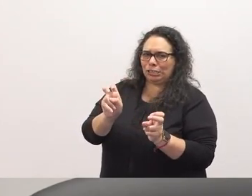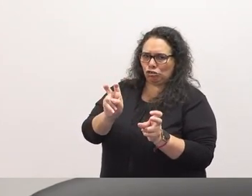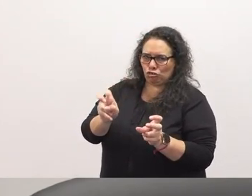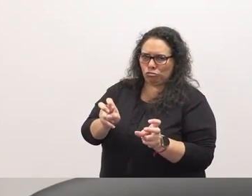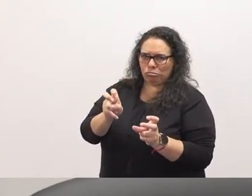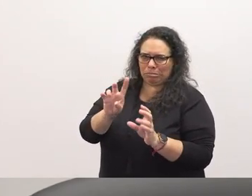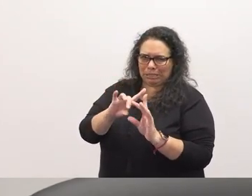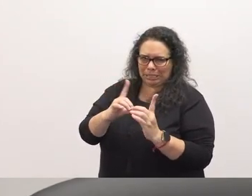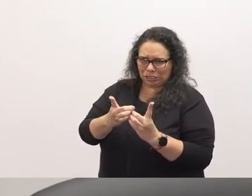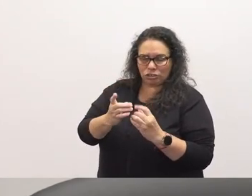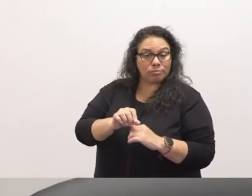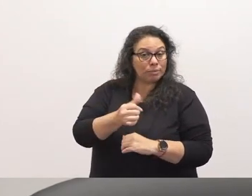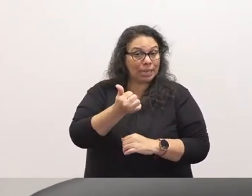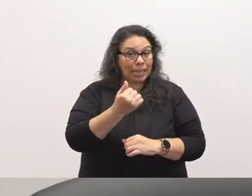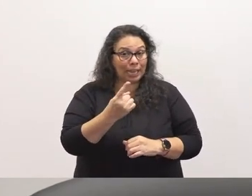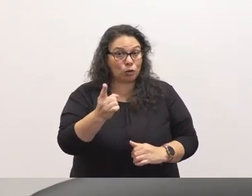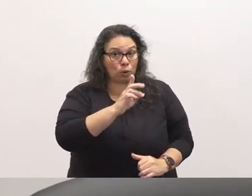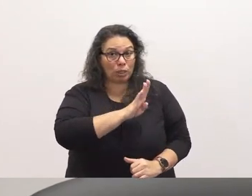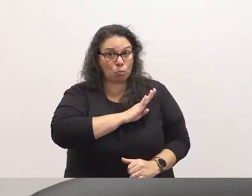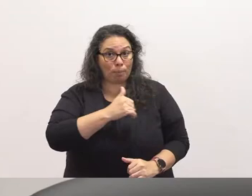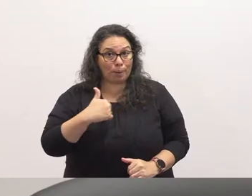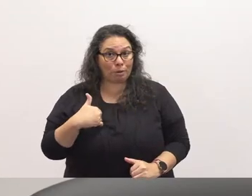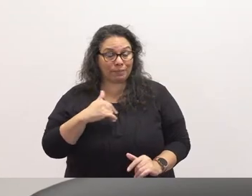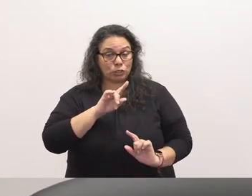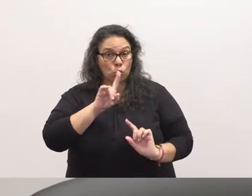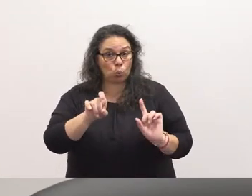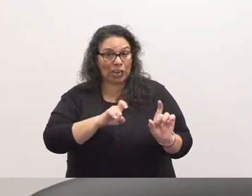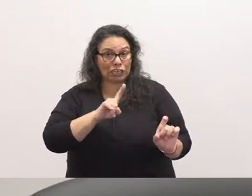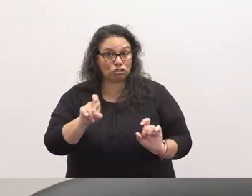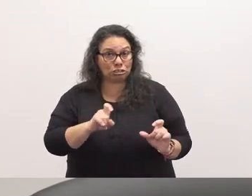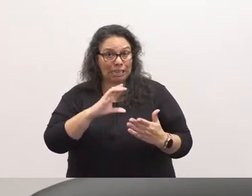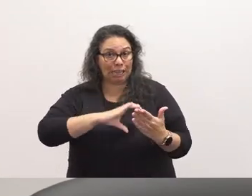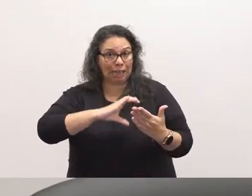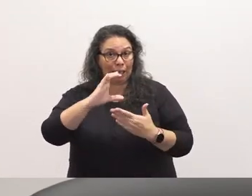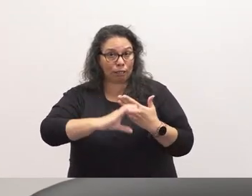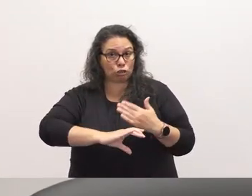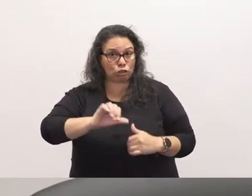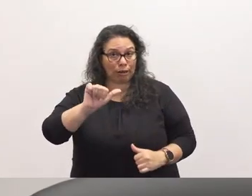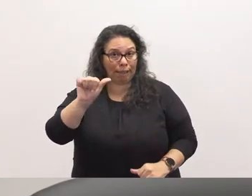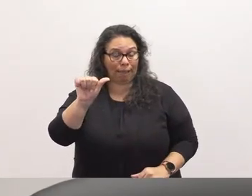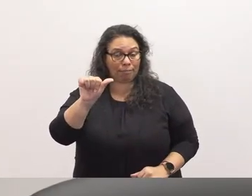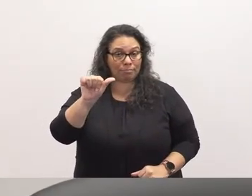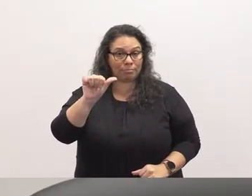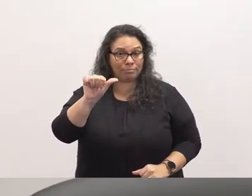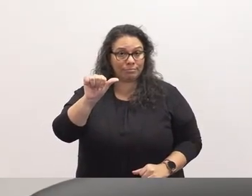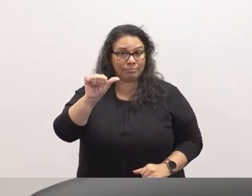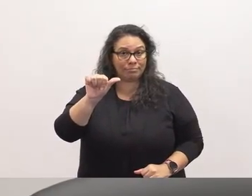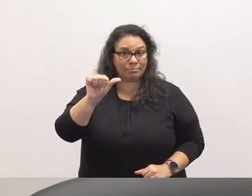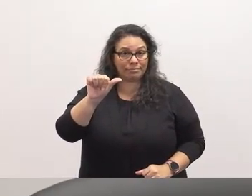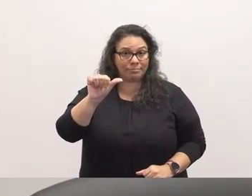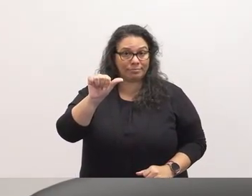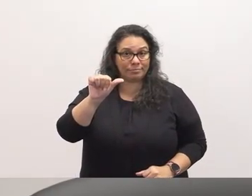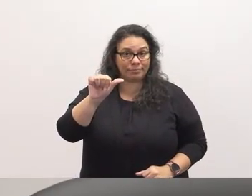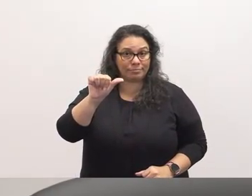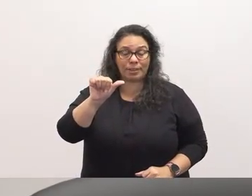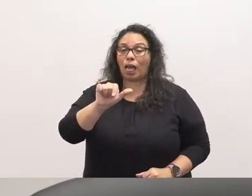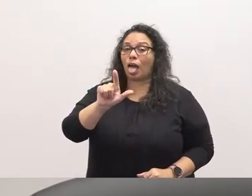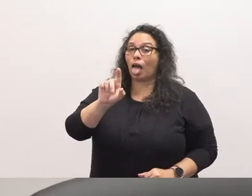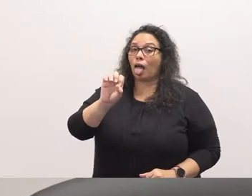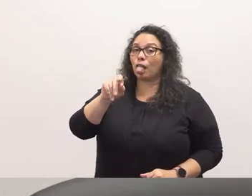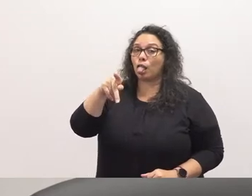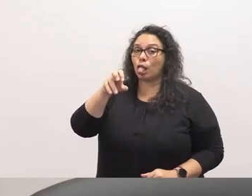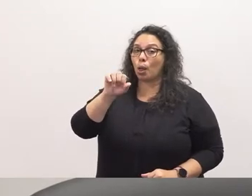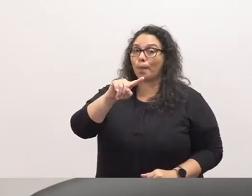Do any of the board members have questions on Consent Calendar A? Ms. Lopez? I